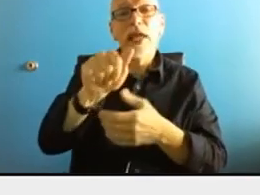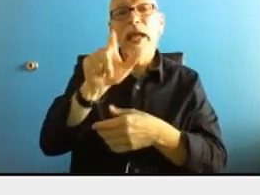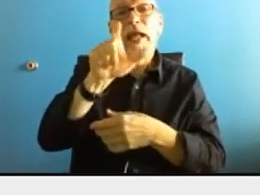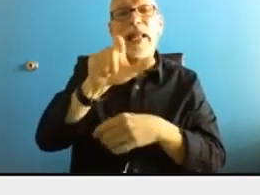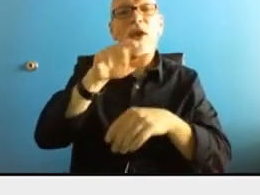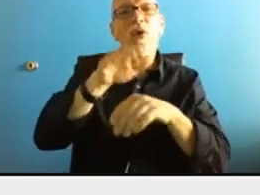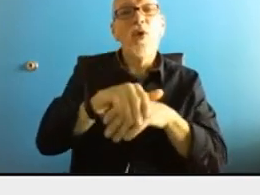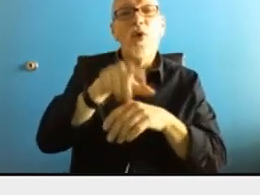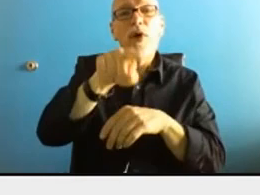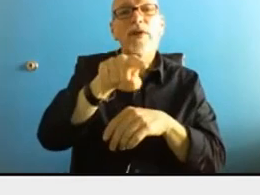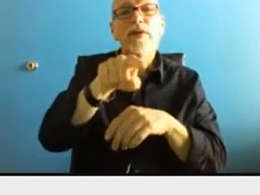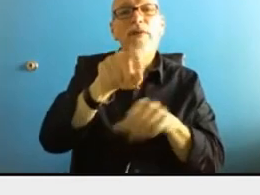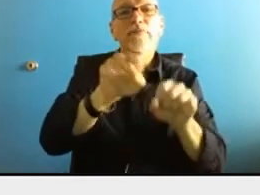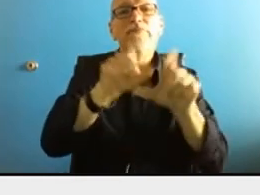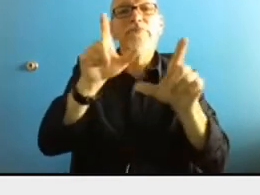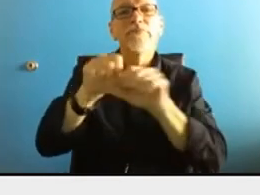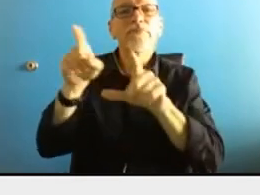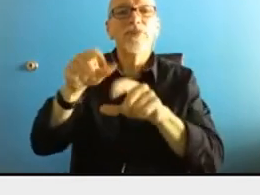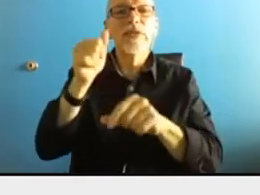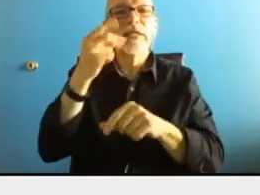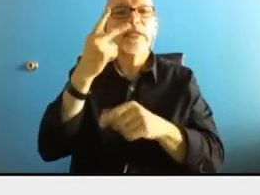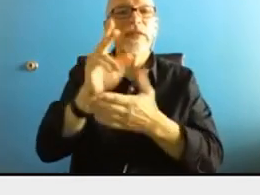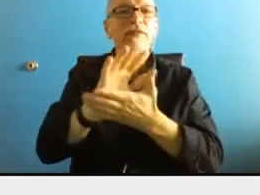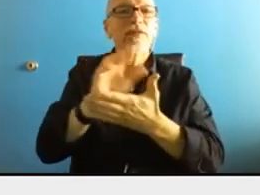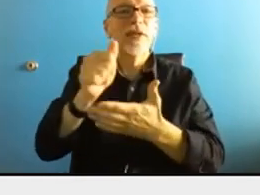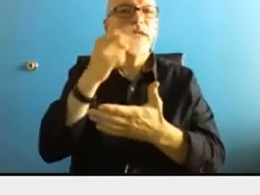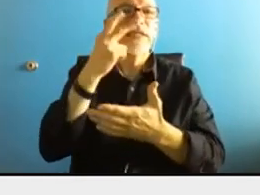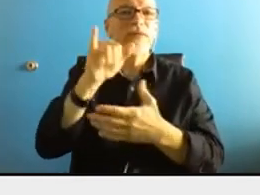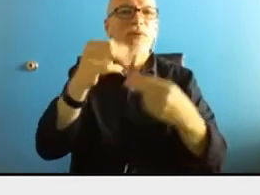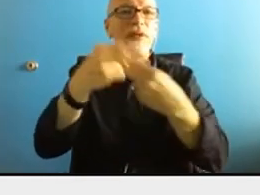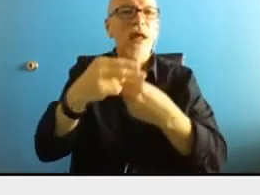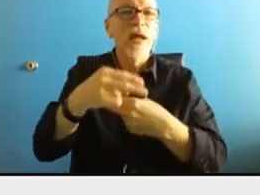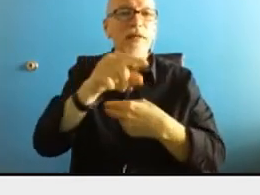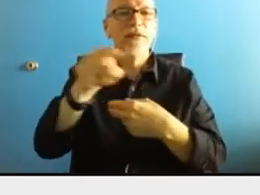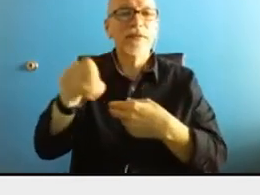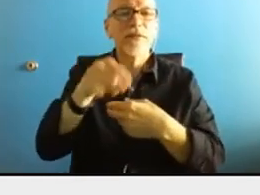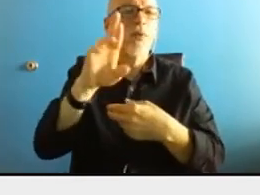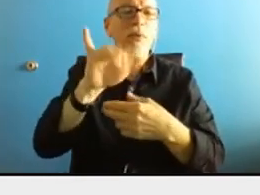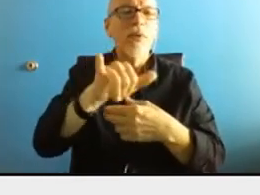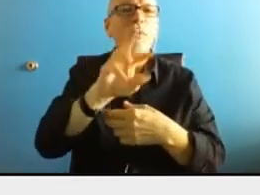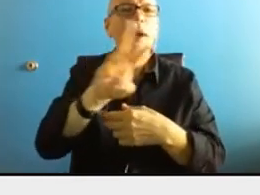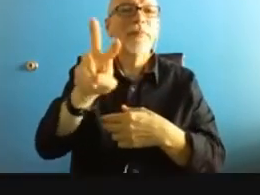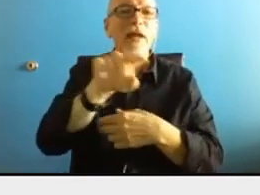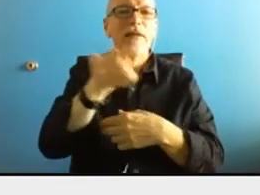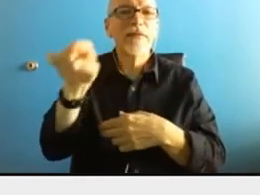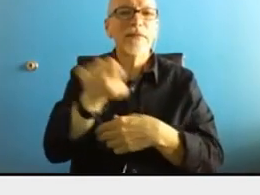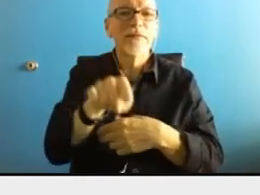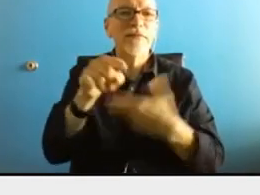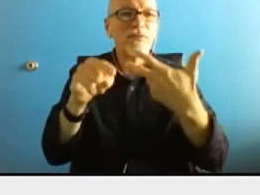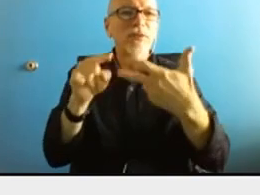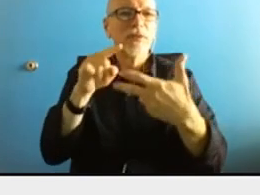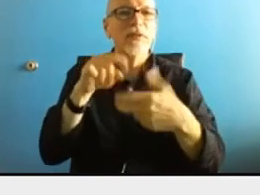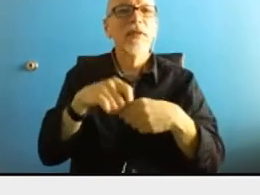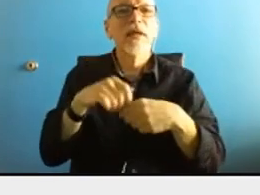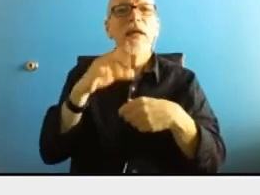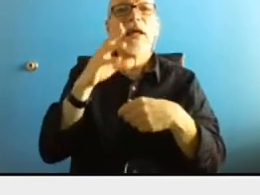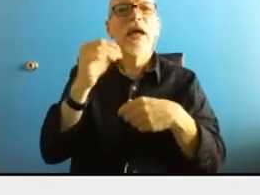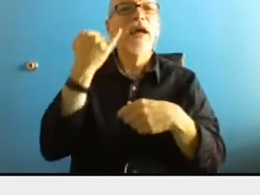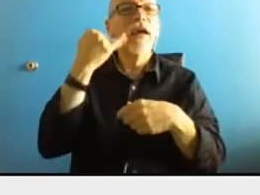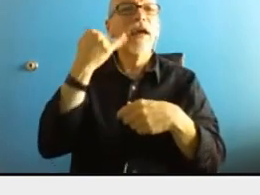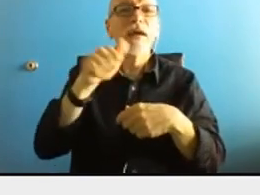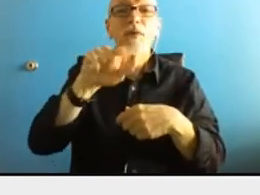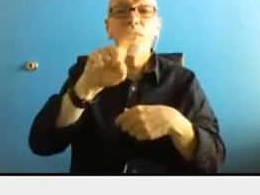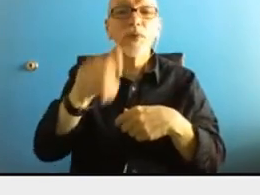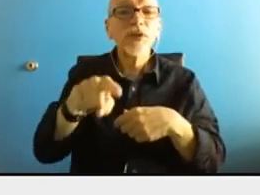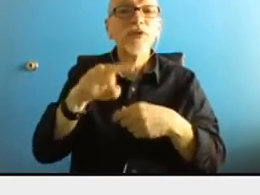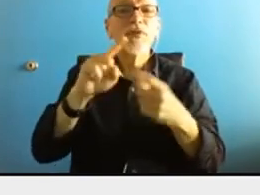onto the video and you'll be able to access those slides, or I'm sorry, those websites. And if you have any questions